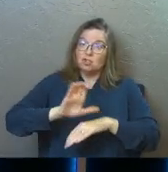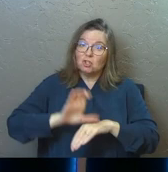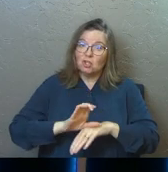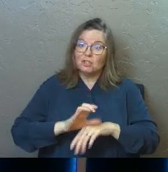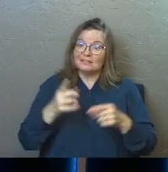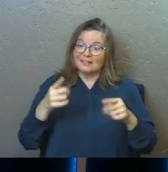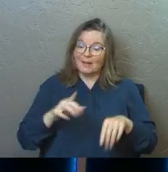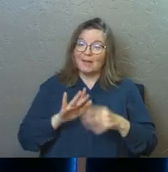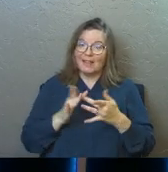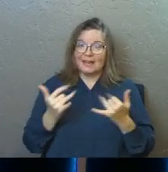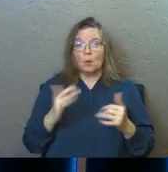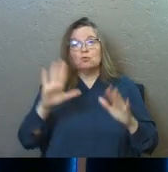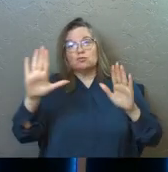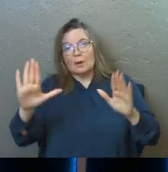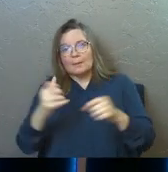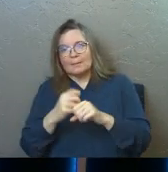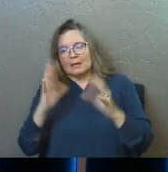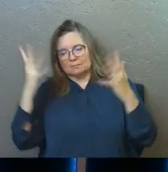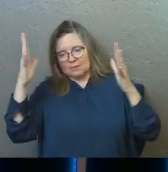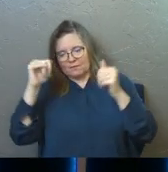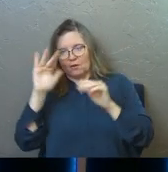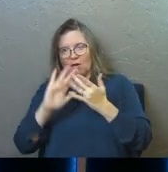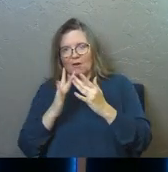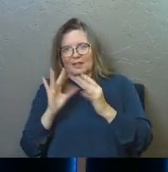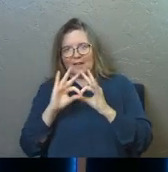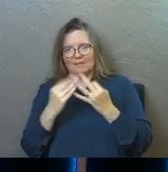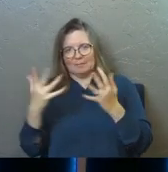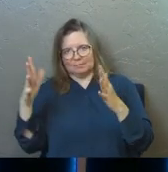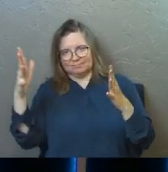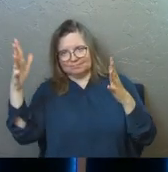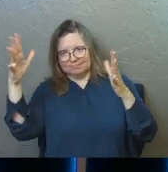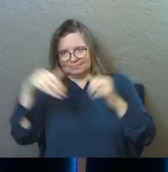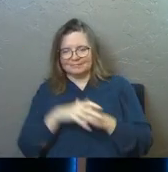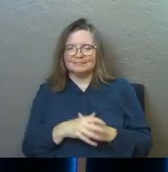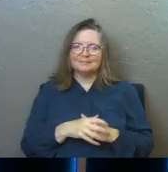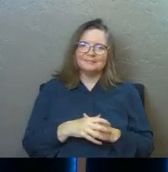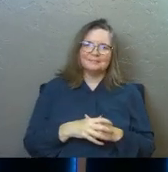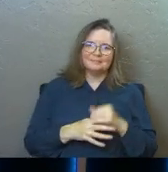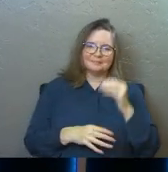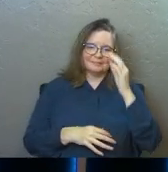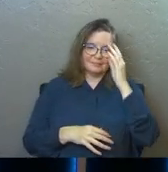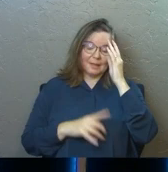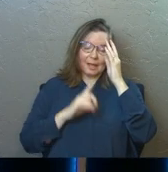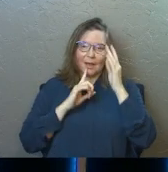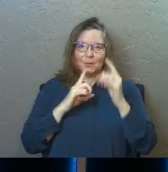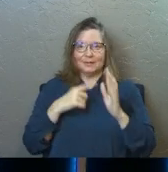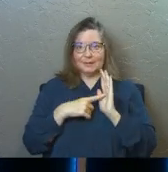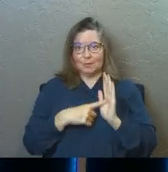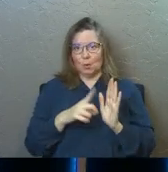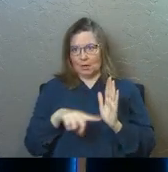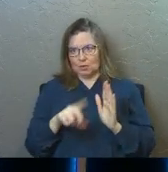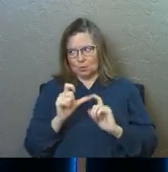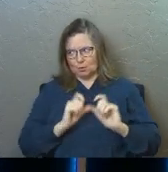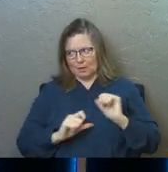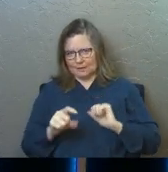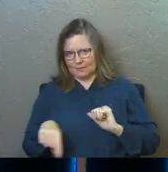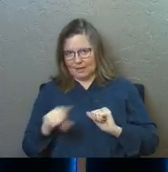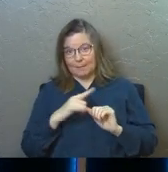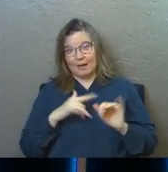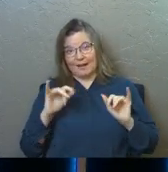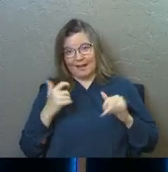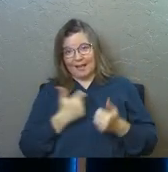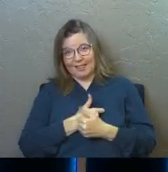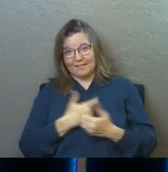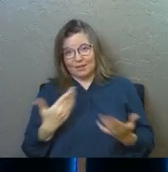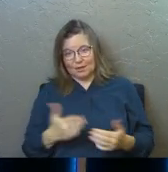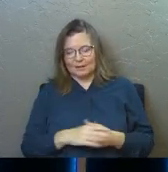is even done online, which is great. Makes a noise for our online family. Come on, they're the best. I really pointed at you aggressively, but I love that